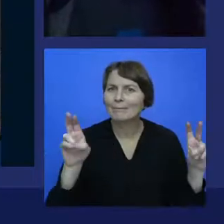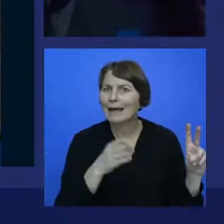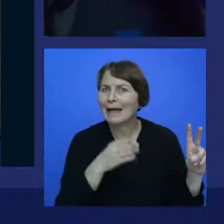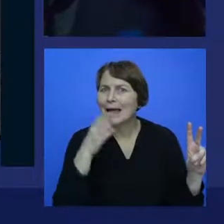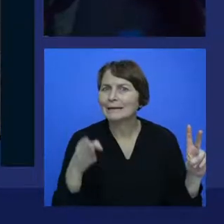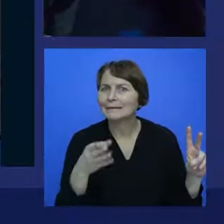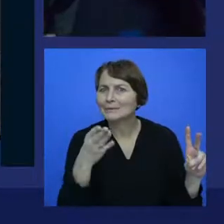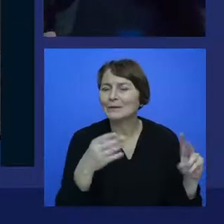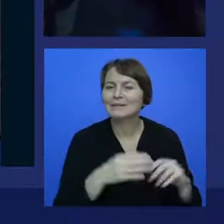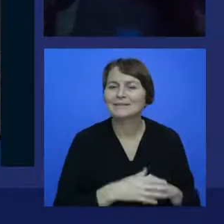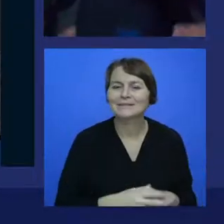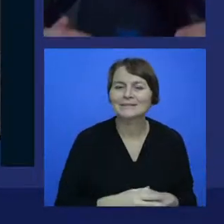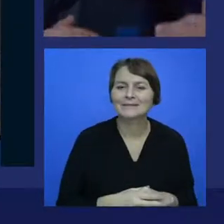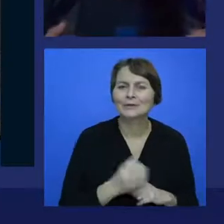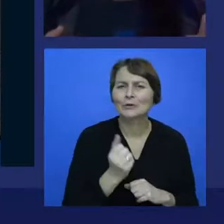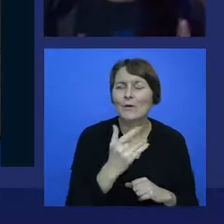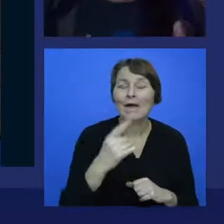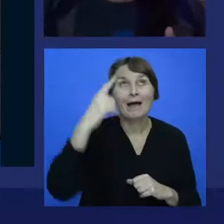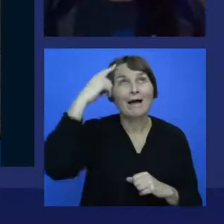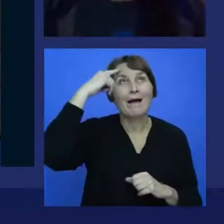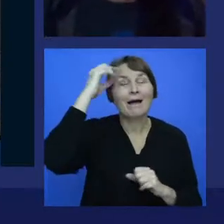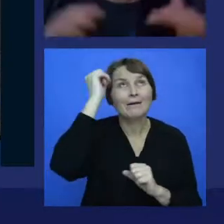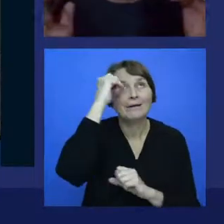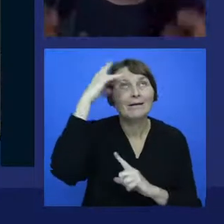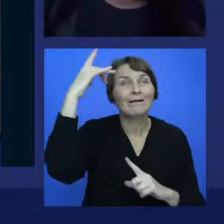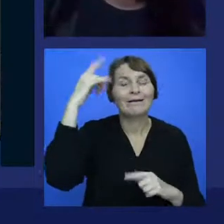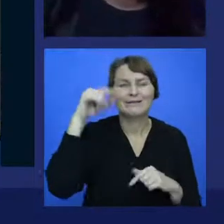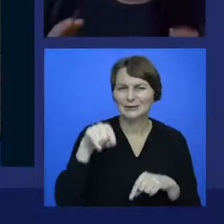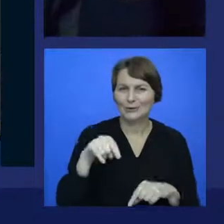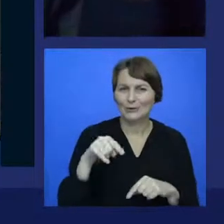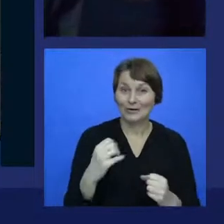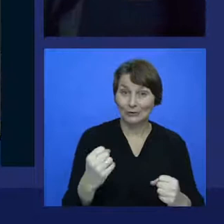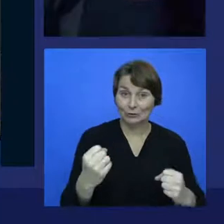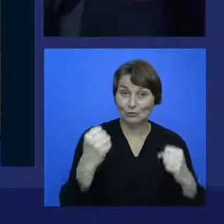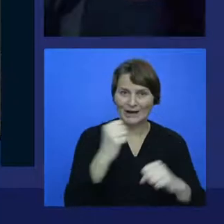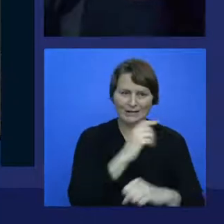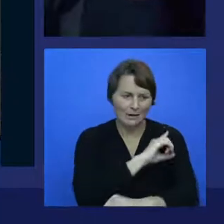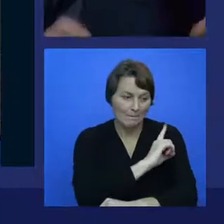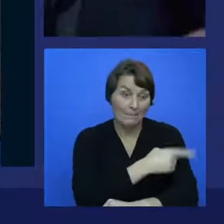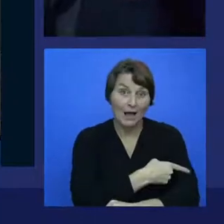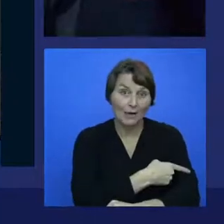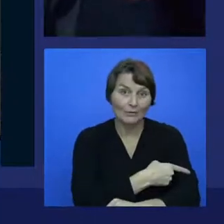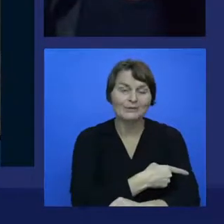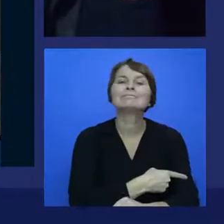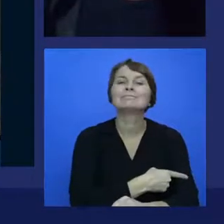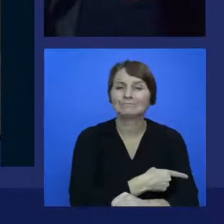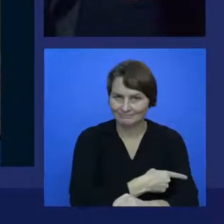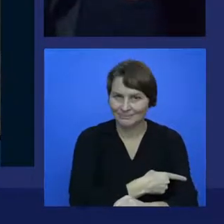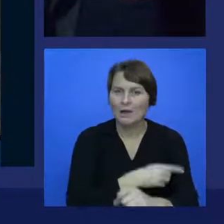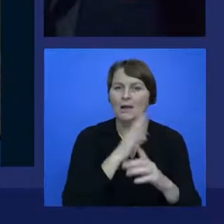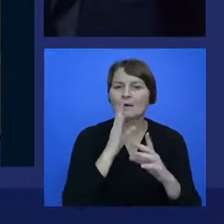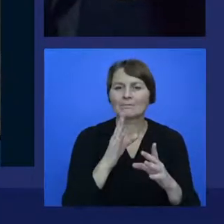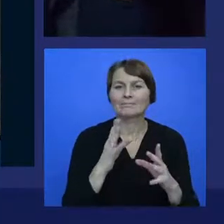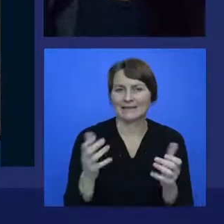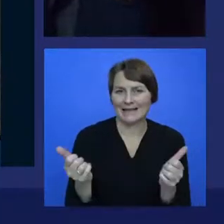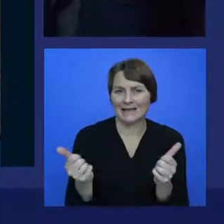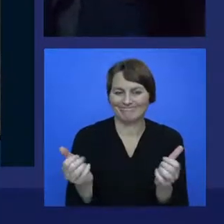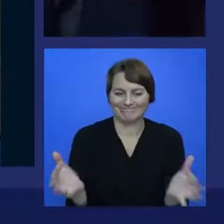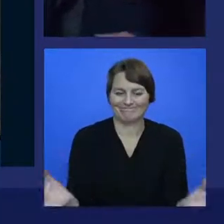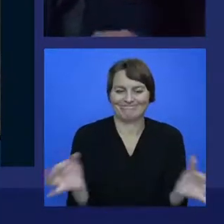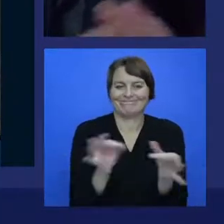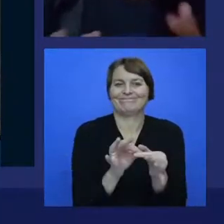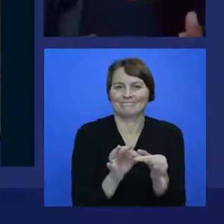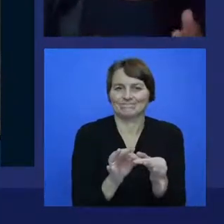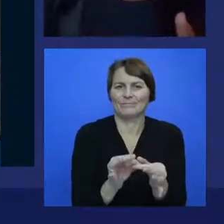Uncle Ben, Spider-Man? With great power comes great responsibility. And that's really what this talk is all about, is